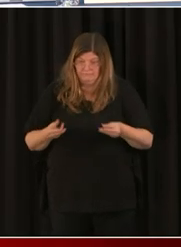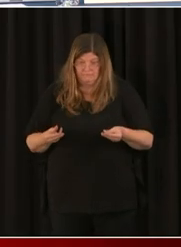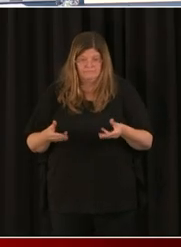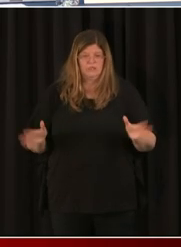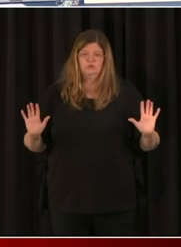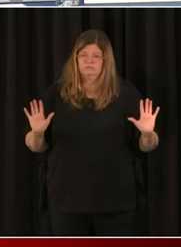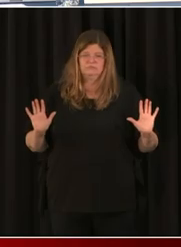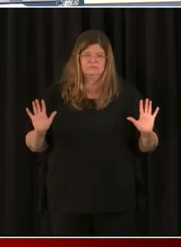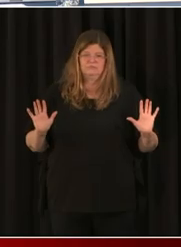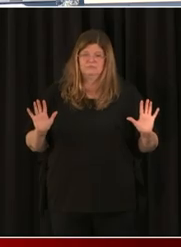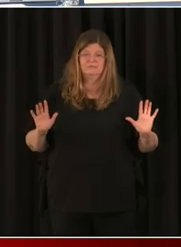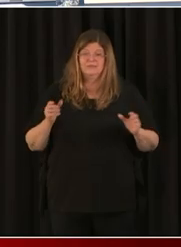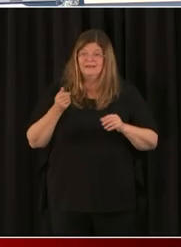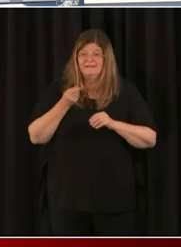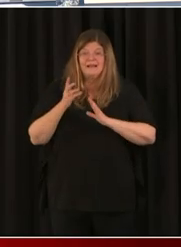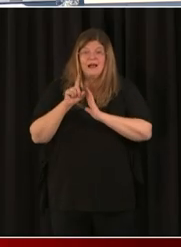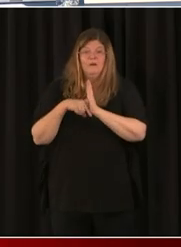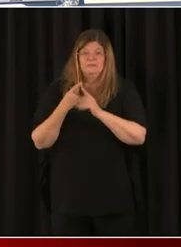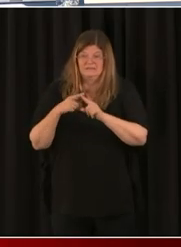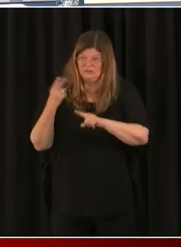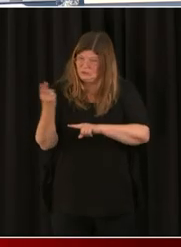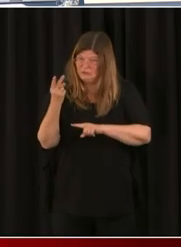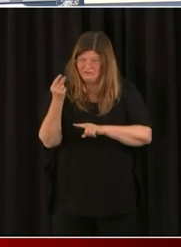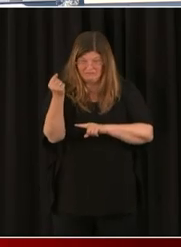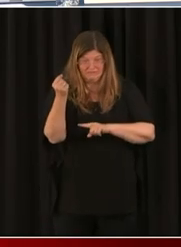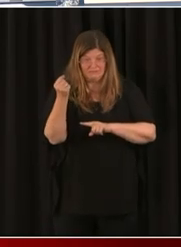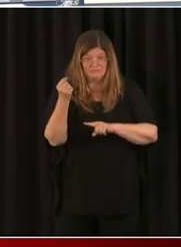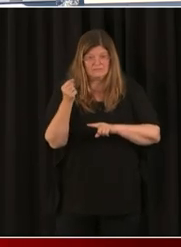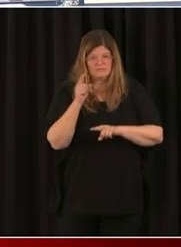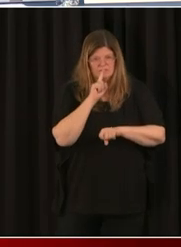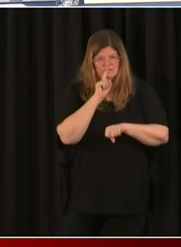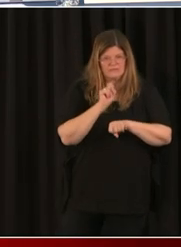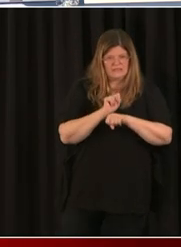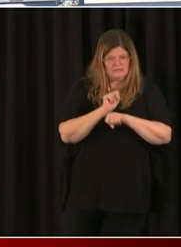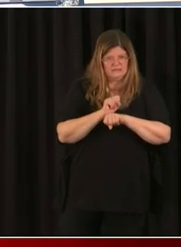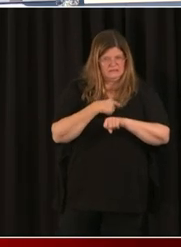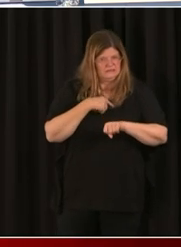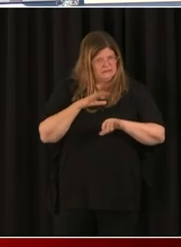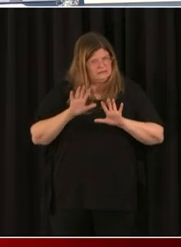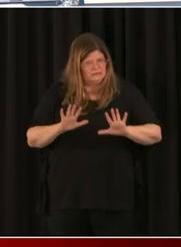certain number of hours by which you can use it. So that's really what we're